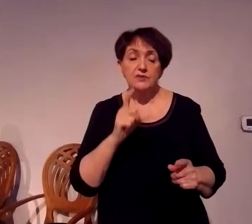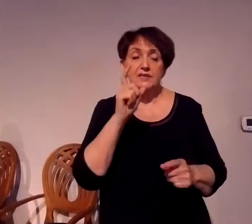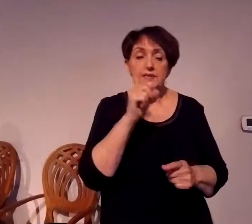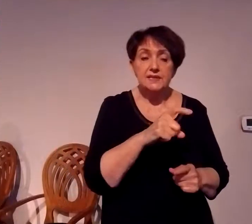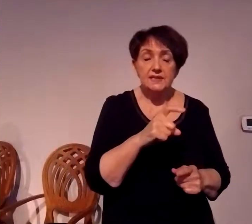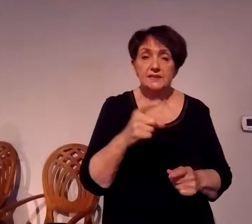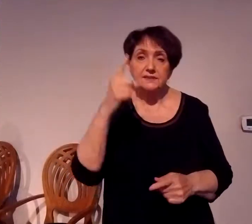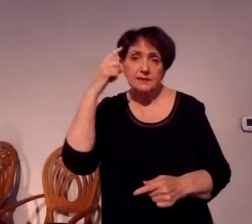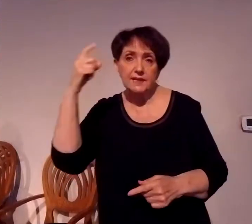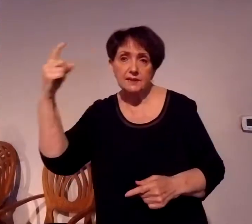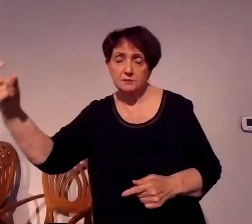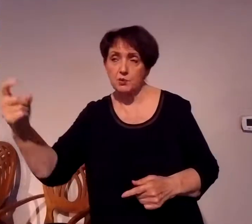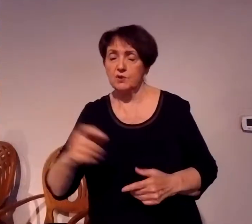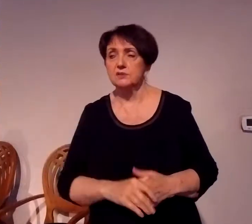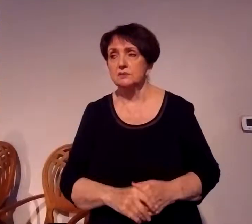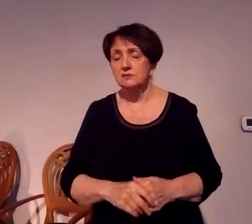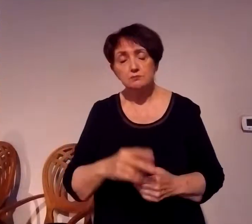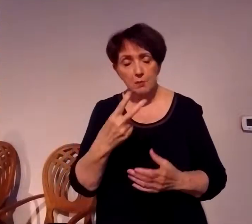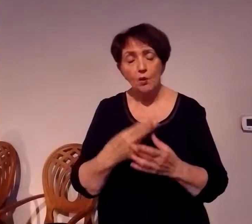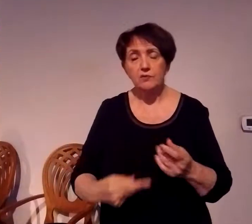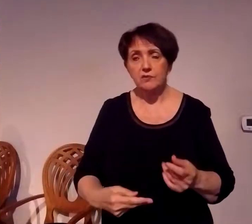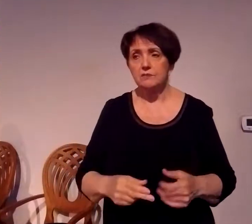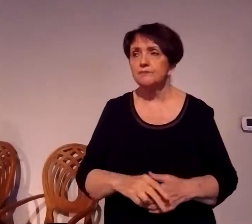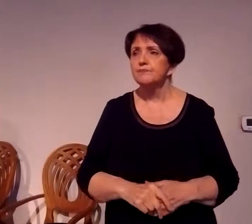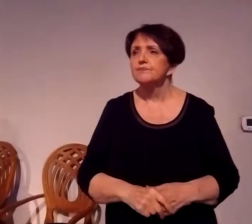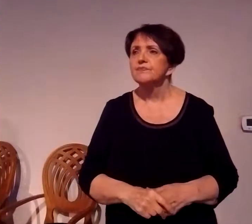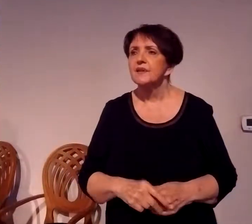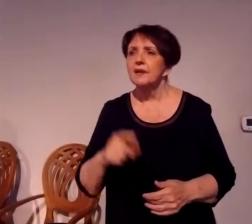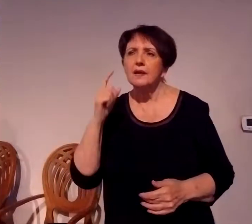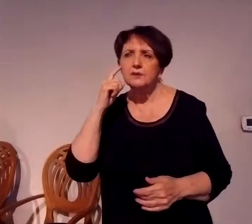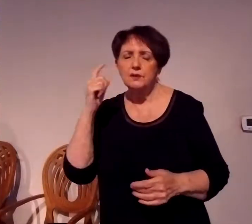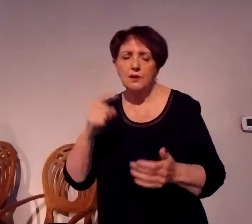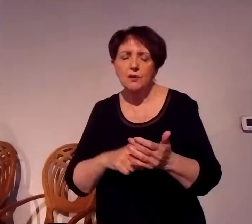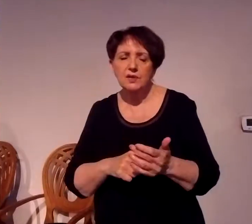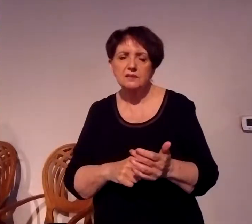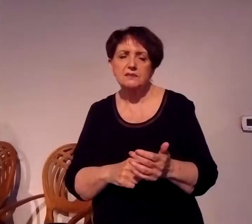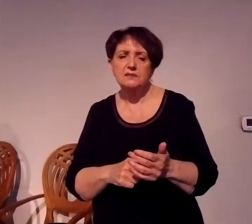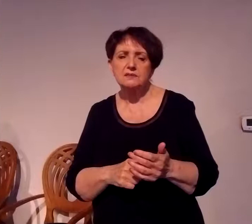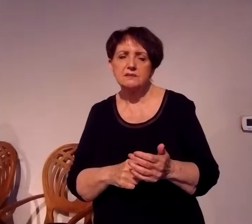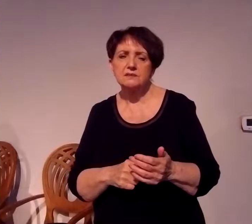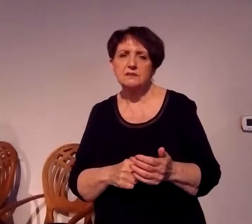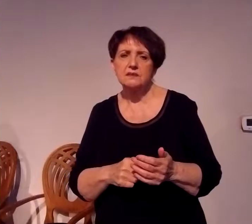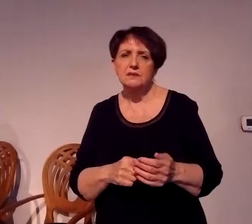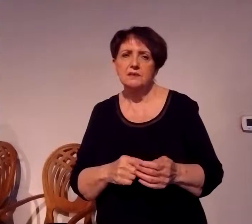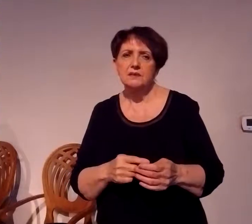the aspirations. And also notice that this application,